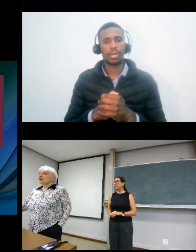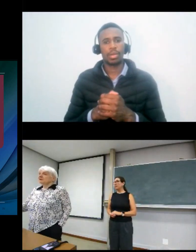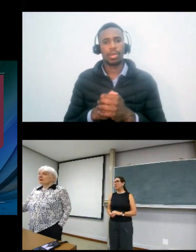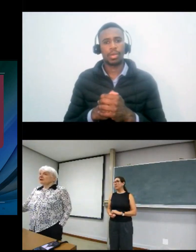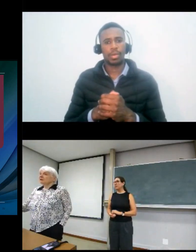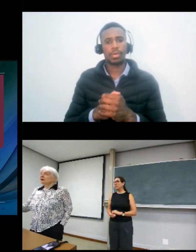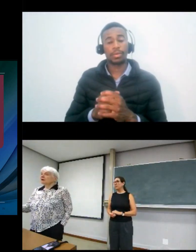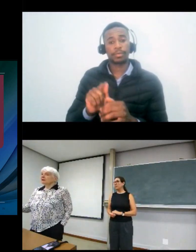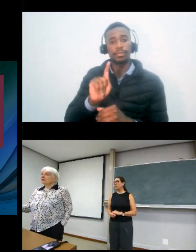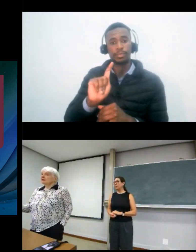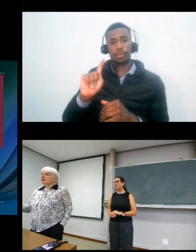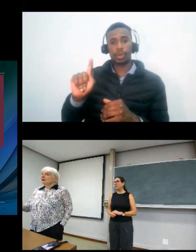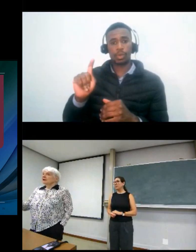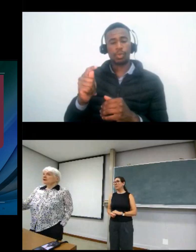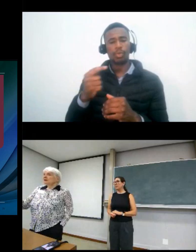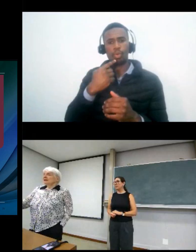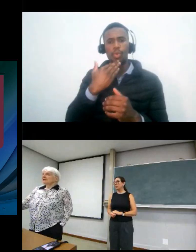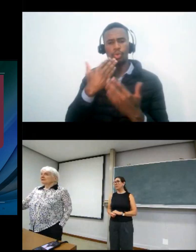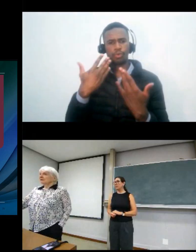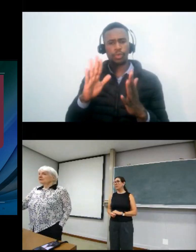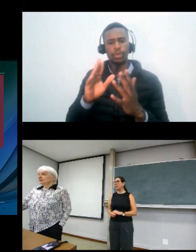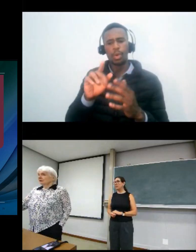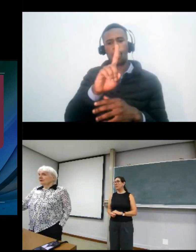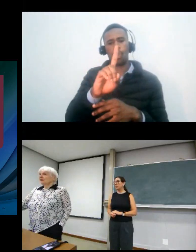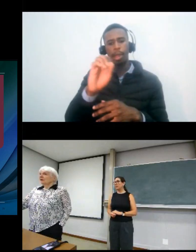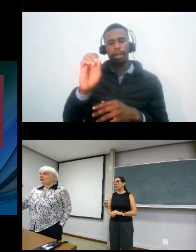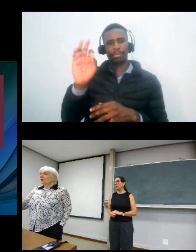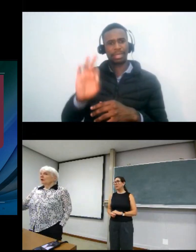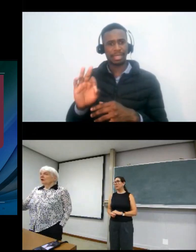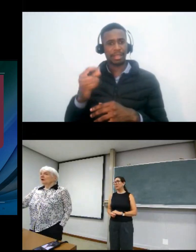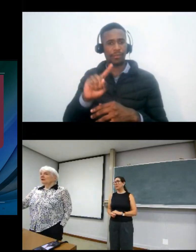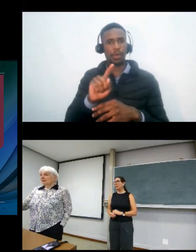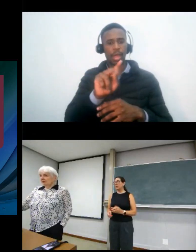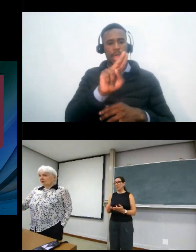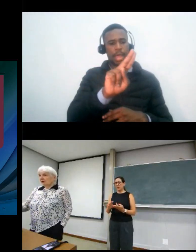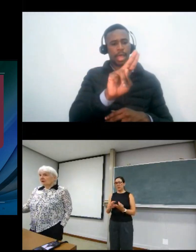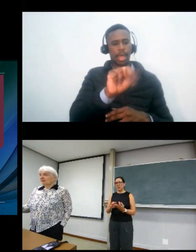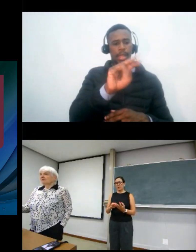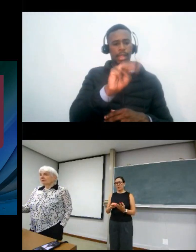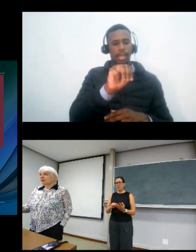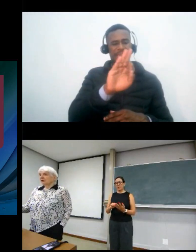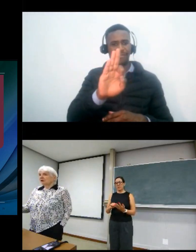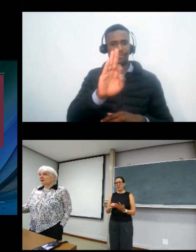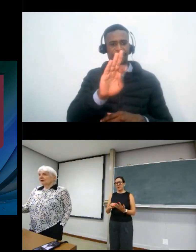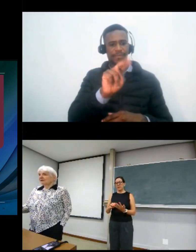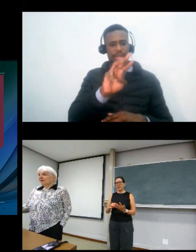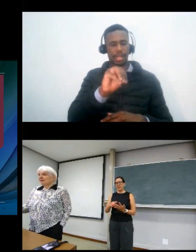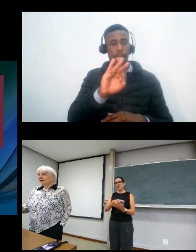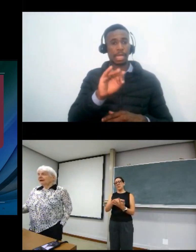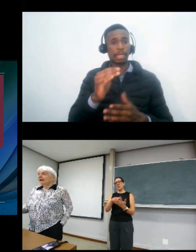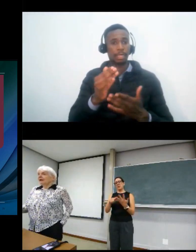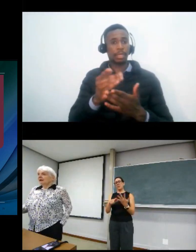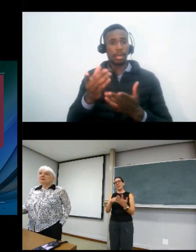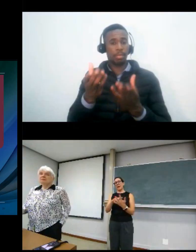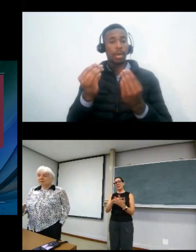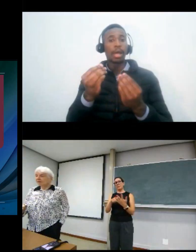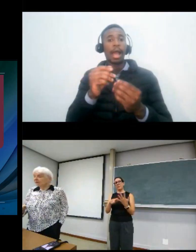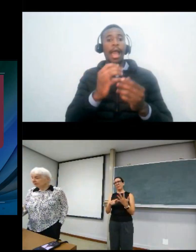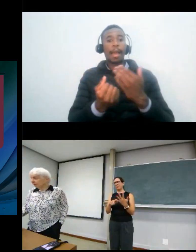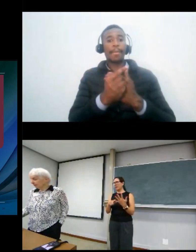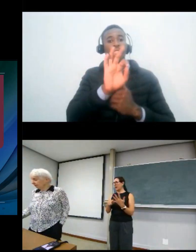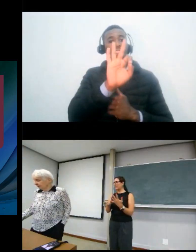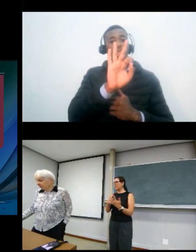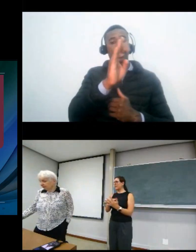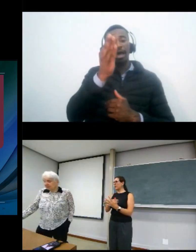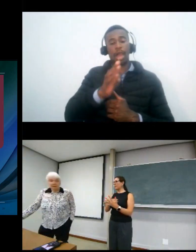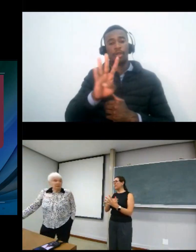for example, on non-manual markers. 3 out of the 4 were born into a deaf family. Yeah, so of the